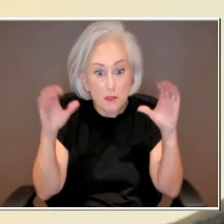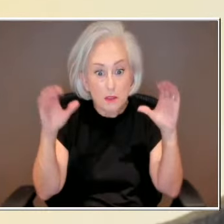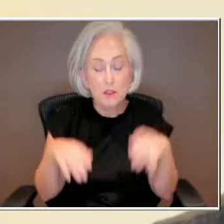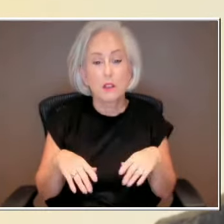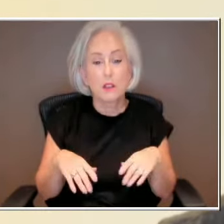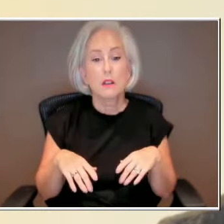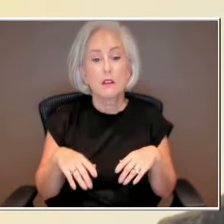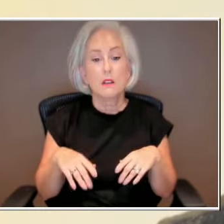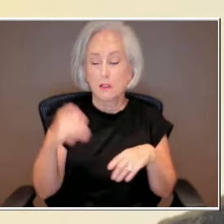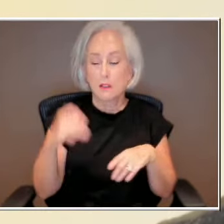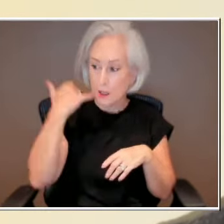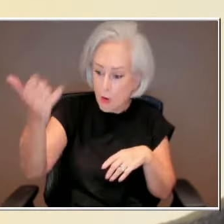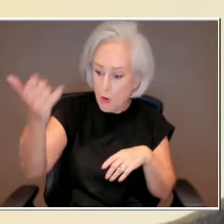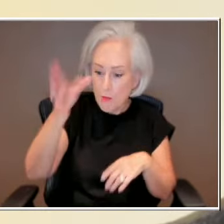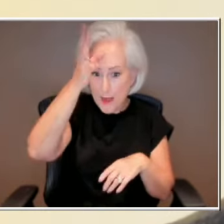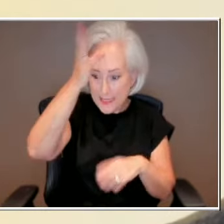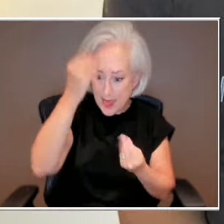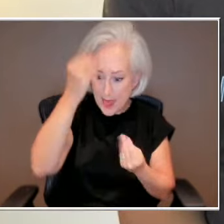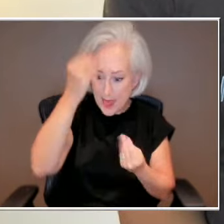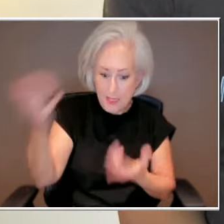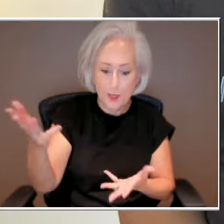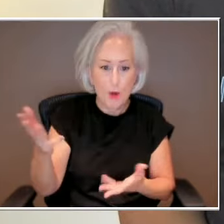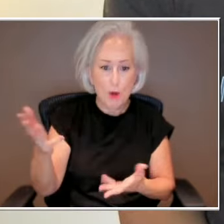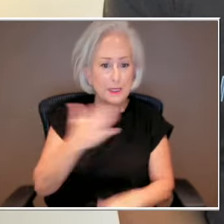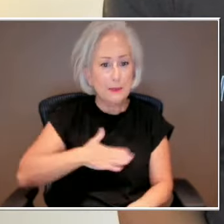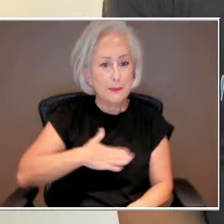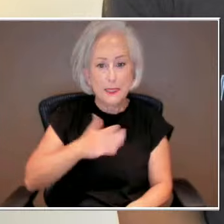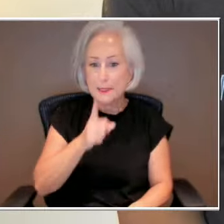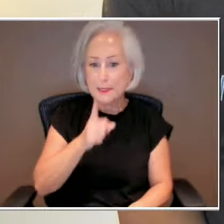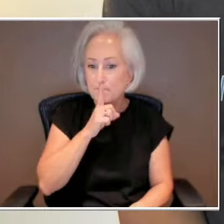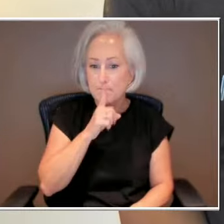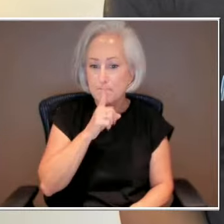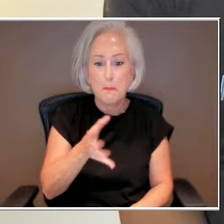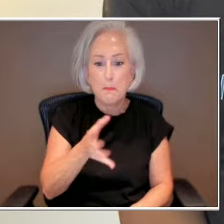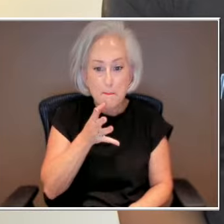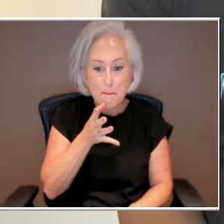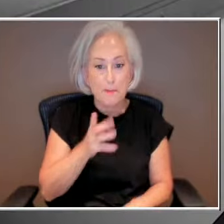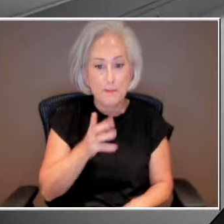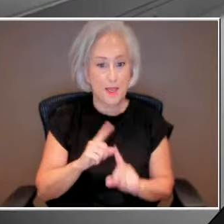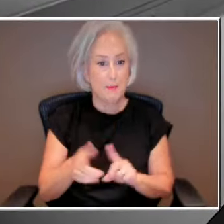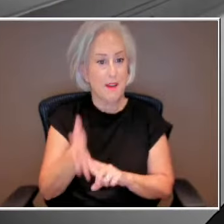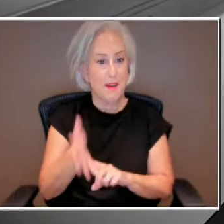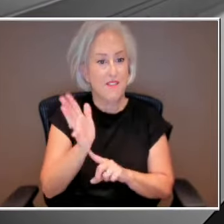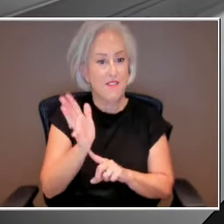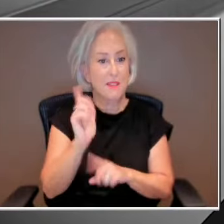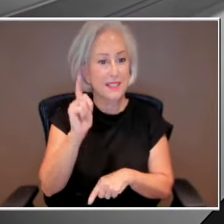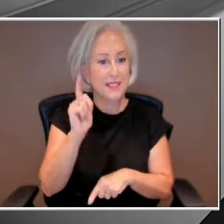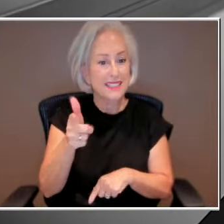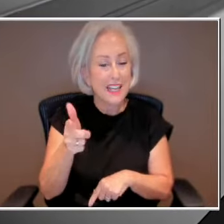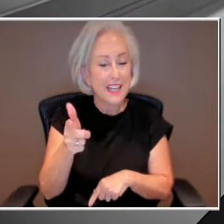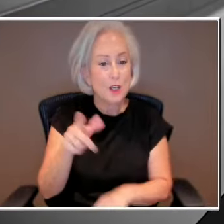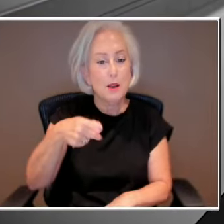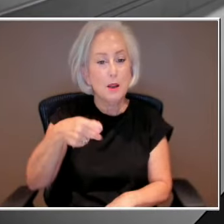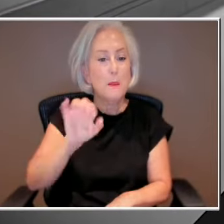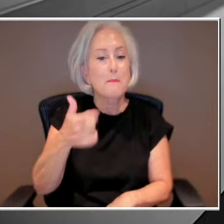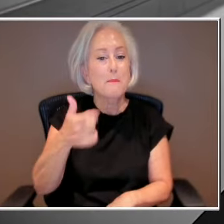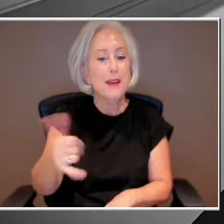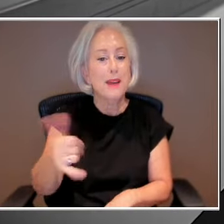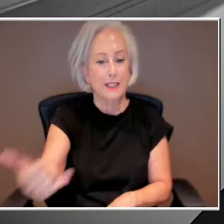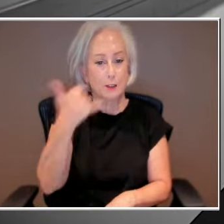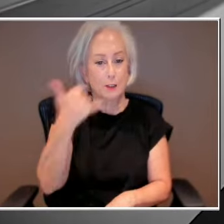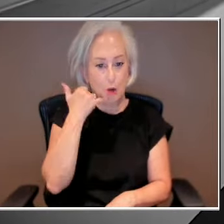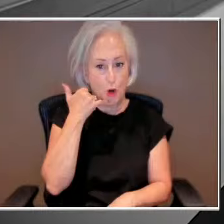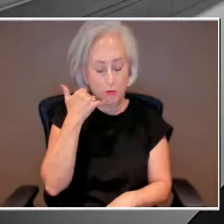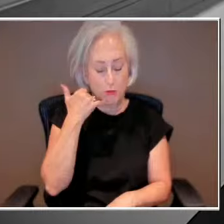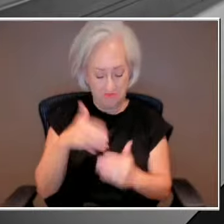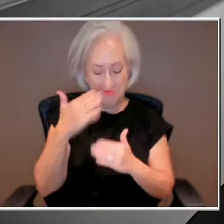know. And I said, hey, please don't tell Mom. But 5 minutes later, Bret's mom, Peggy, was calling, and the next day they were back in the doctor's office